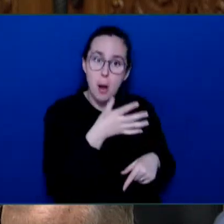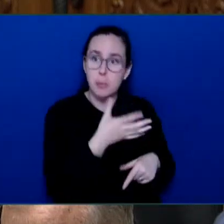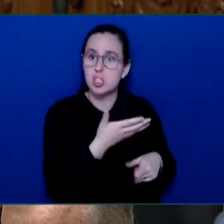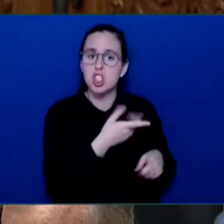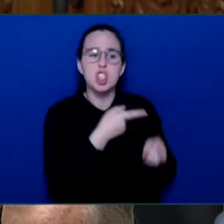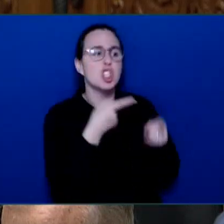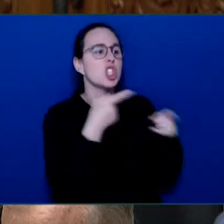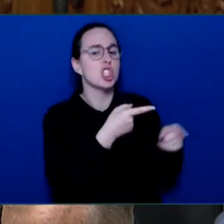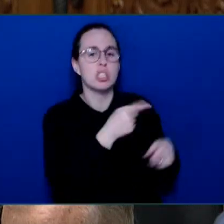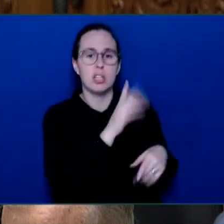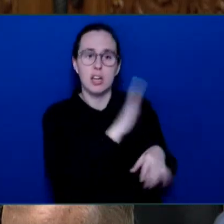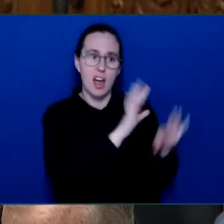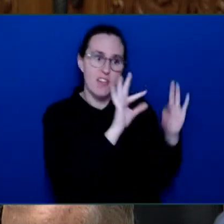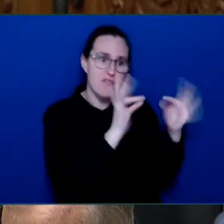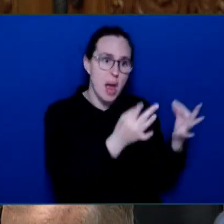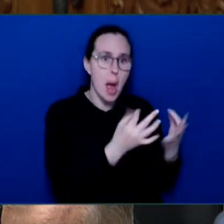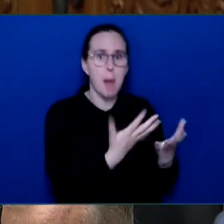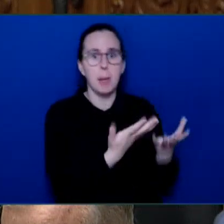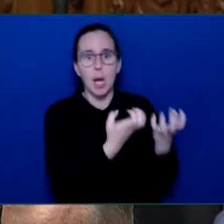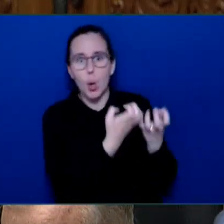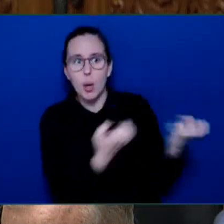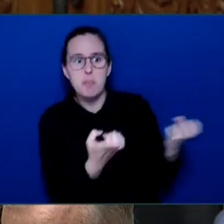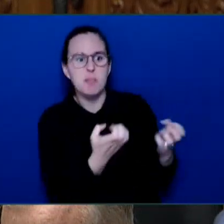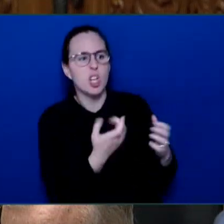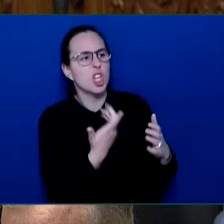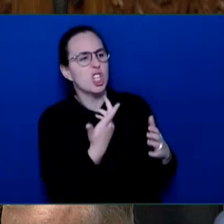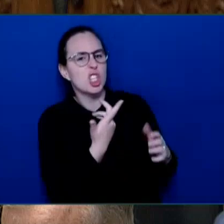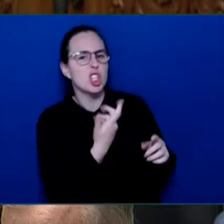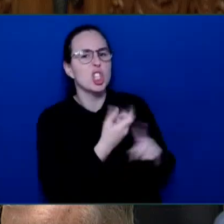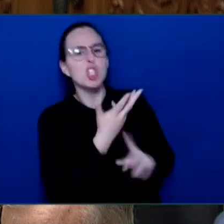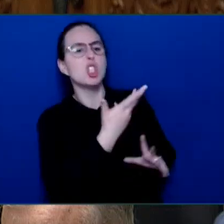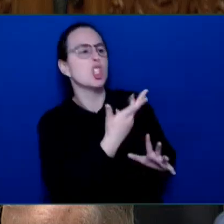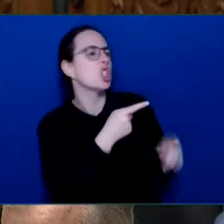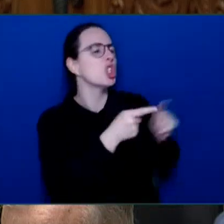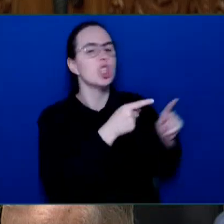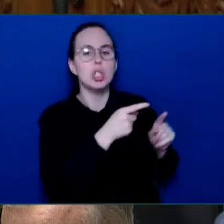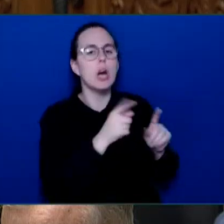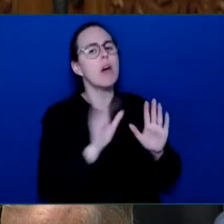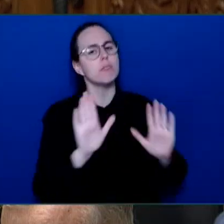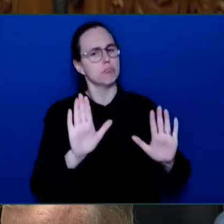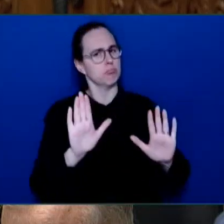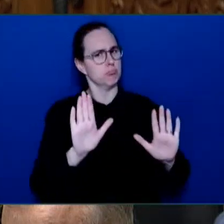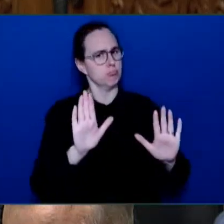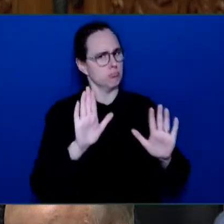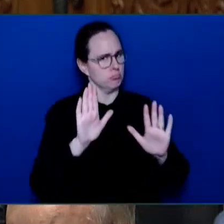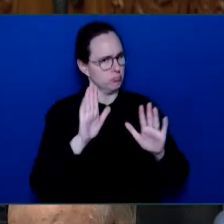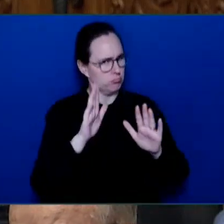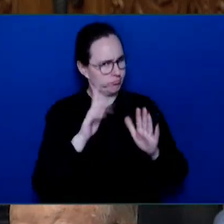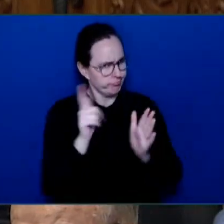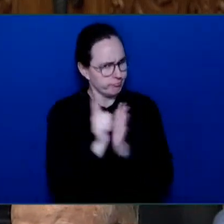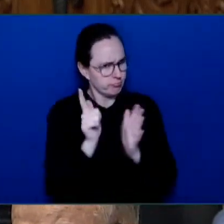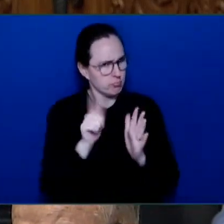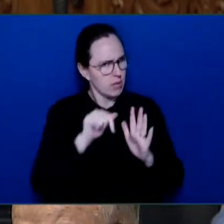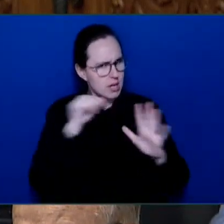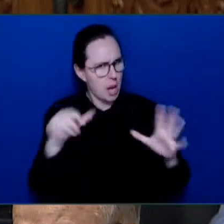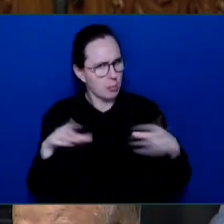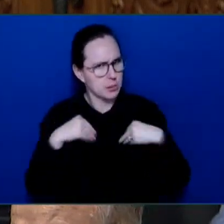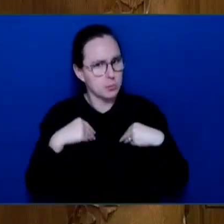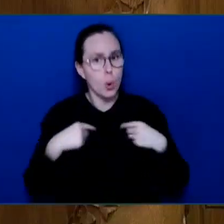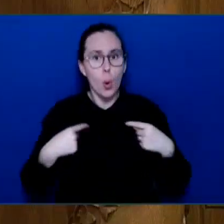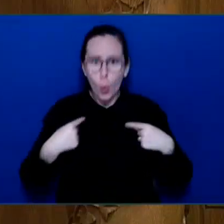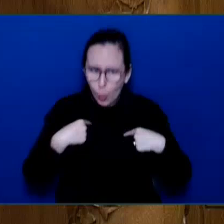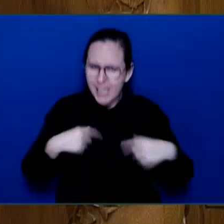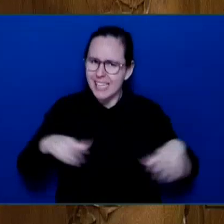will continue to take action to support the safety and security of BC farms. Thank you, Mr. Speaker.